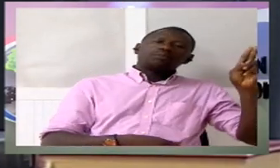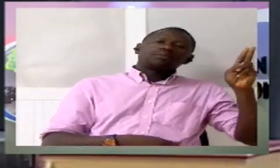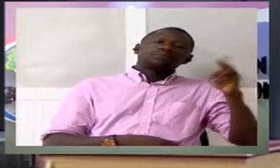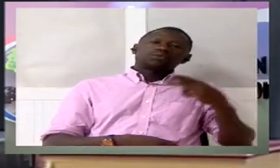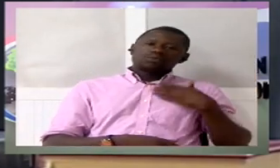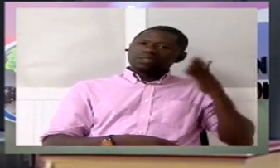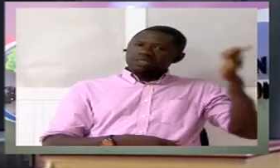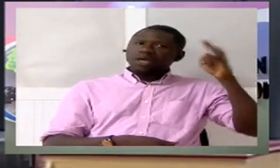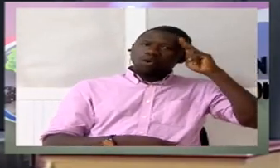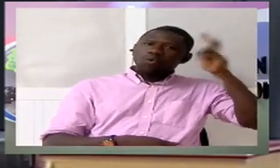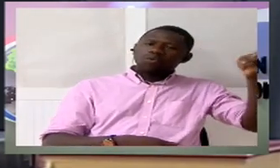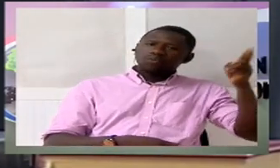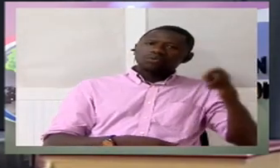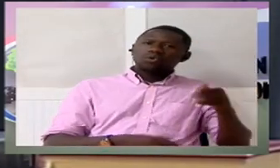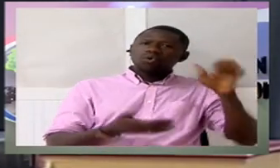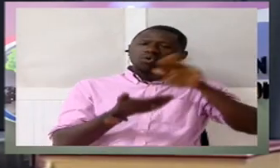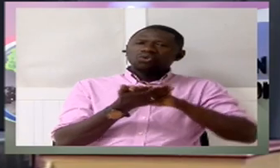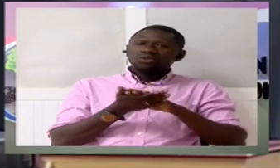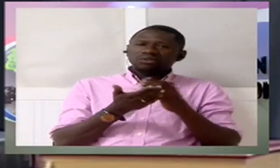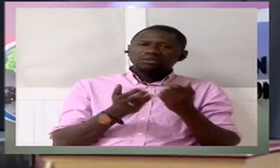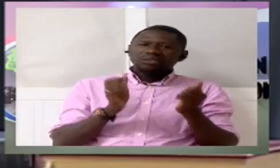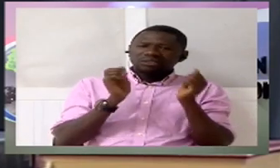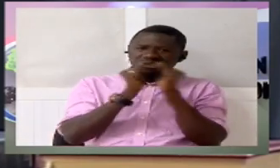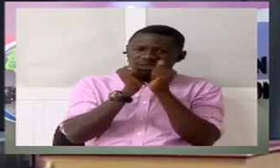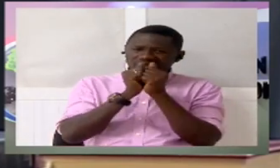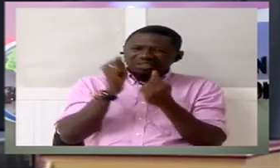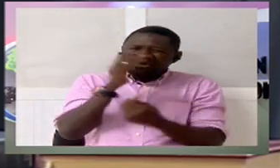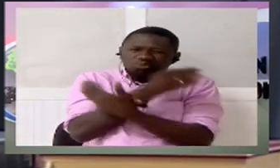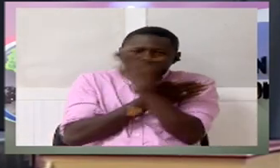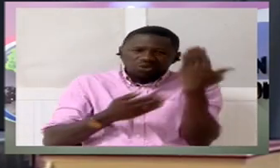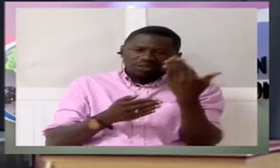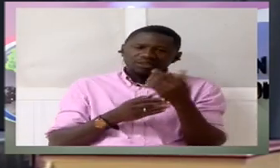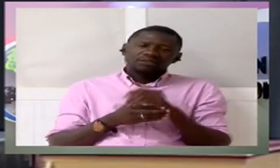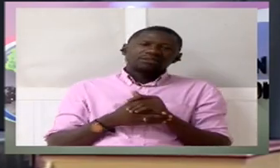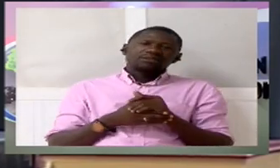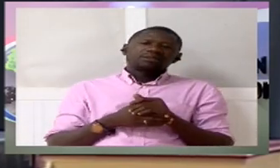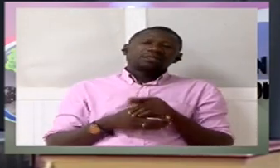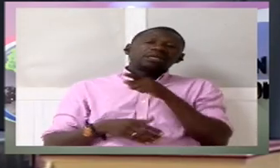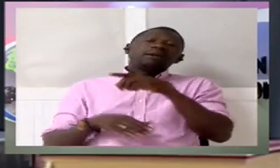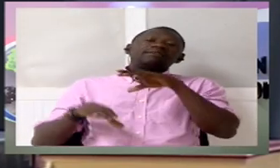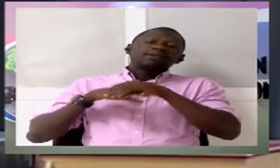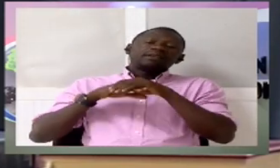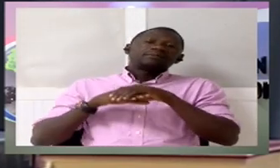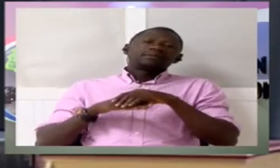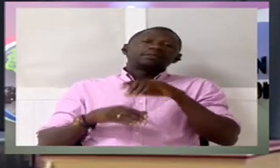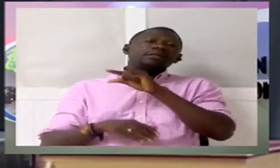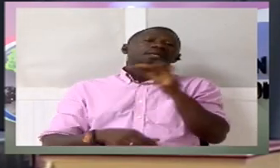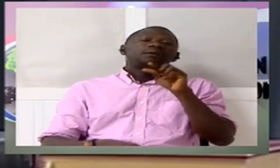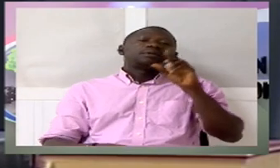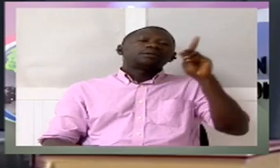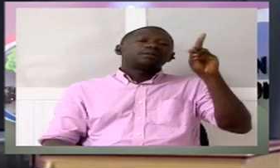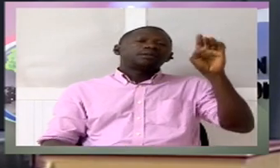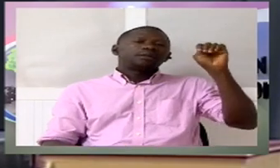We were home. Early morning on Saturday, one of his